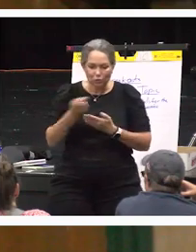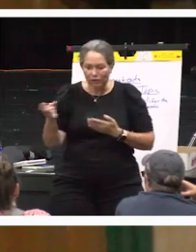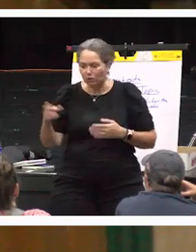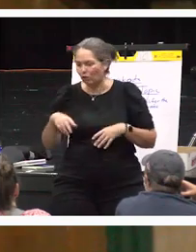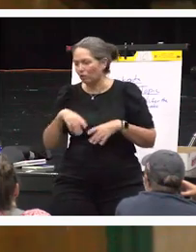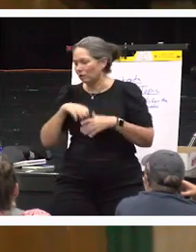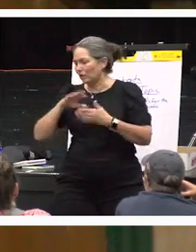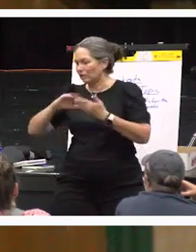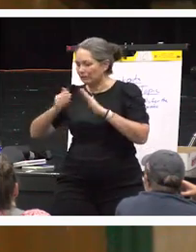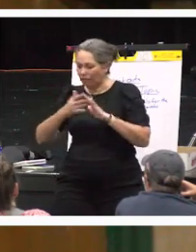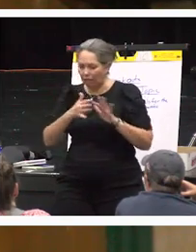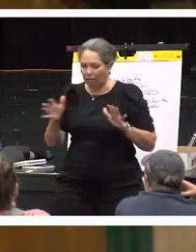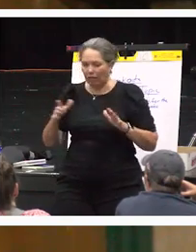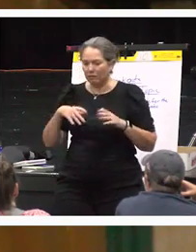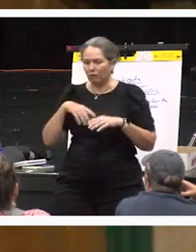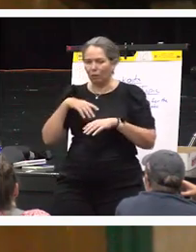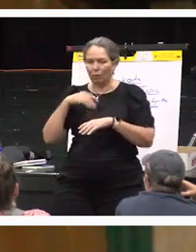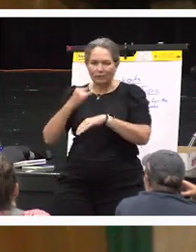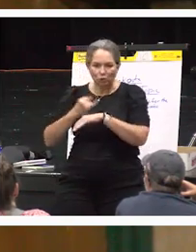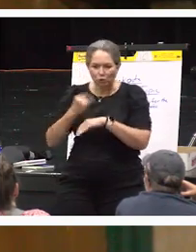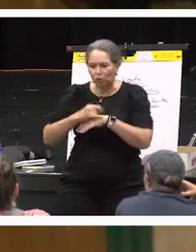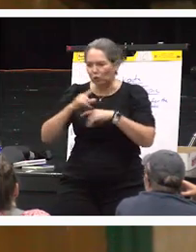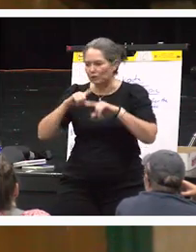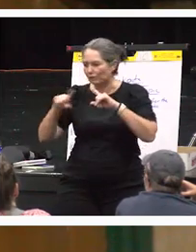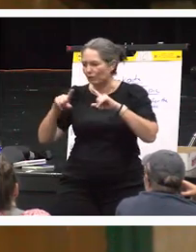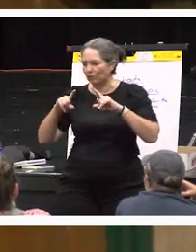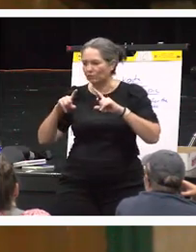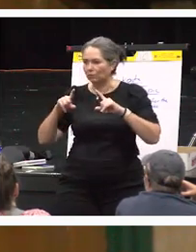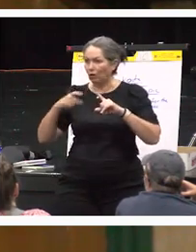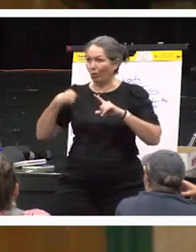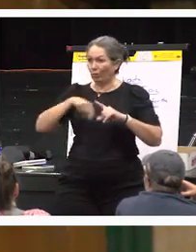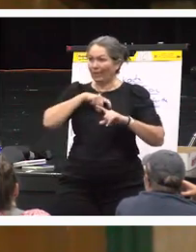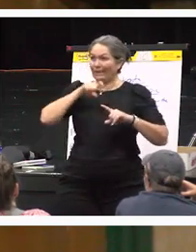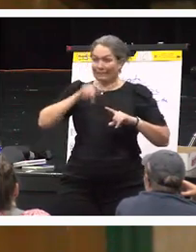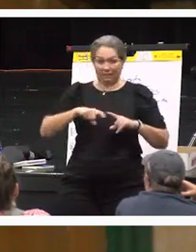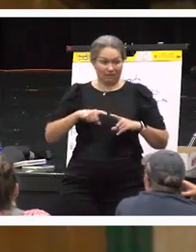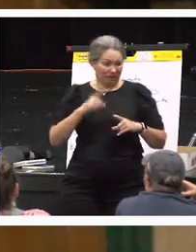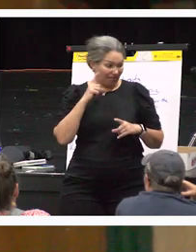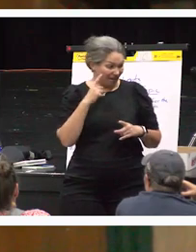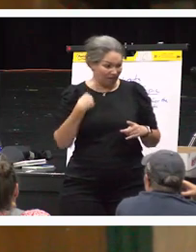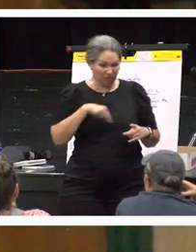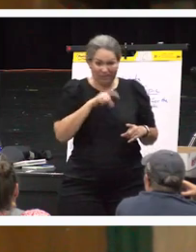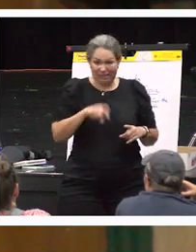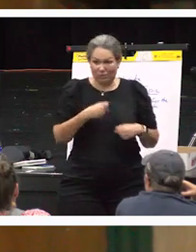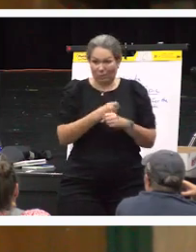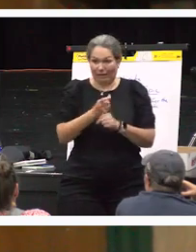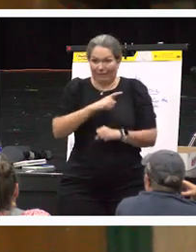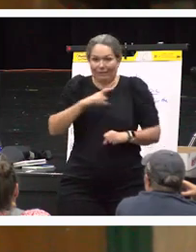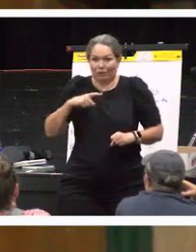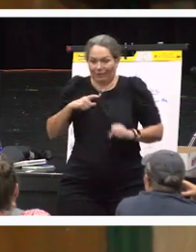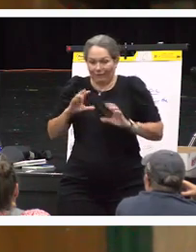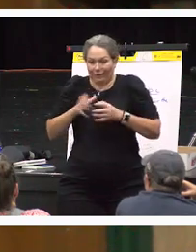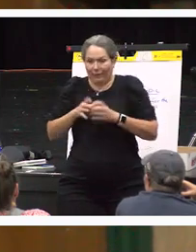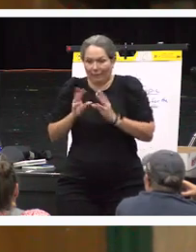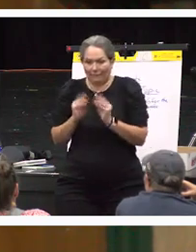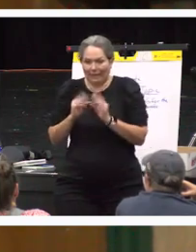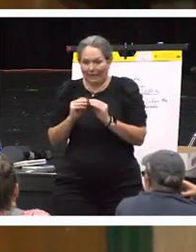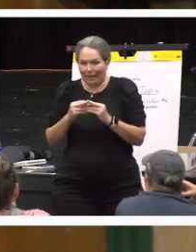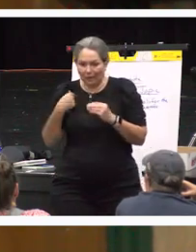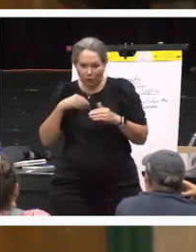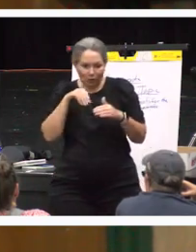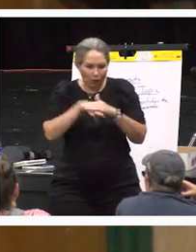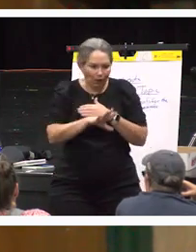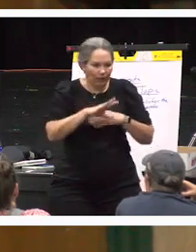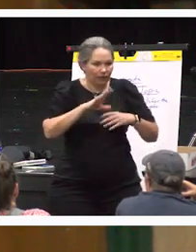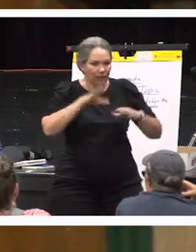you can go on, Institutions Committee. I think we need to form a legislative committee ourselves under this commission and get in those rooms and raise your